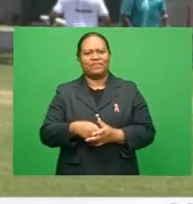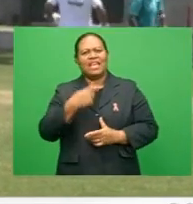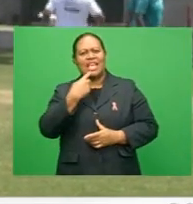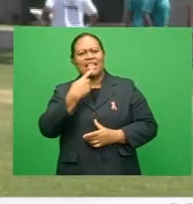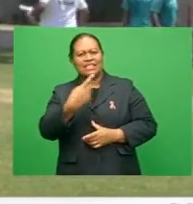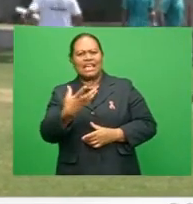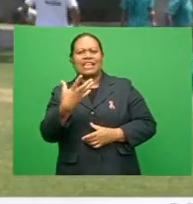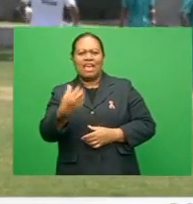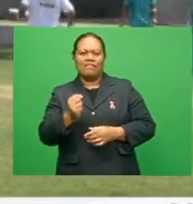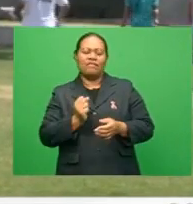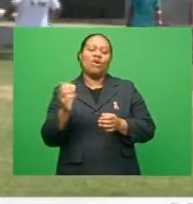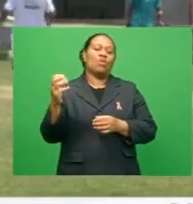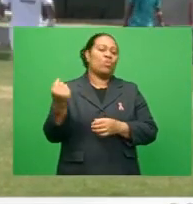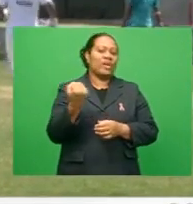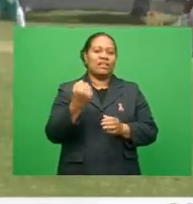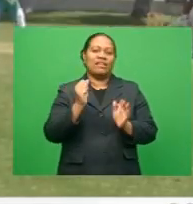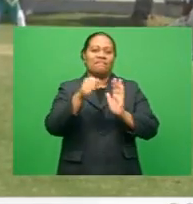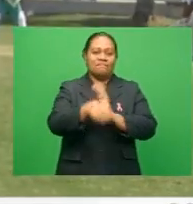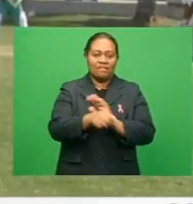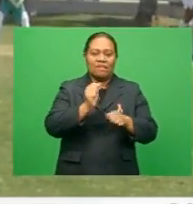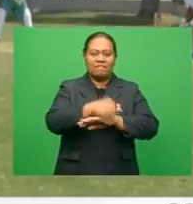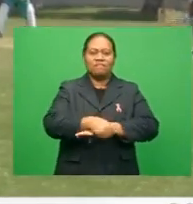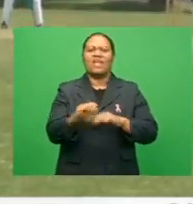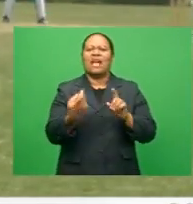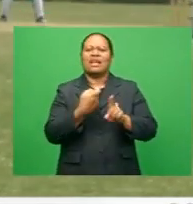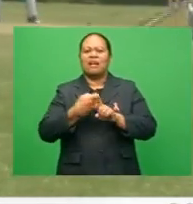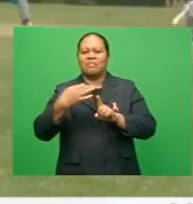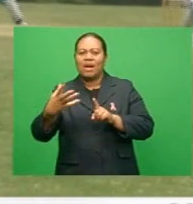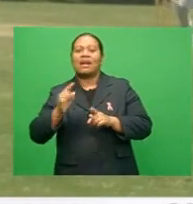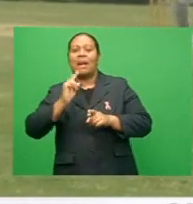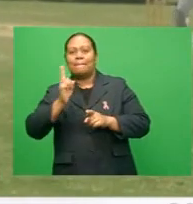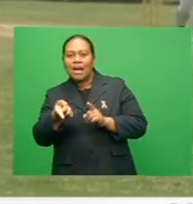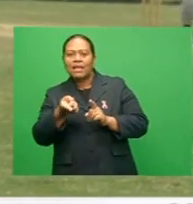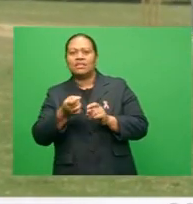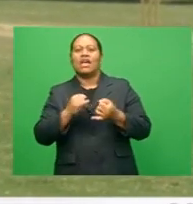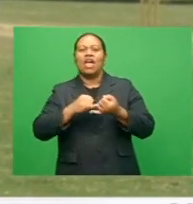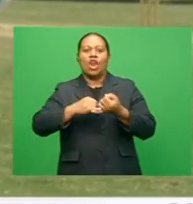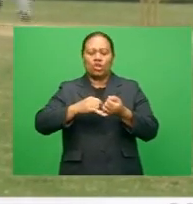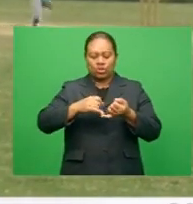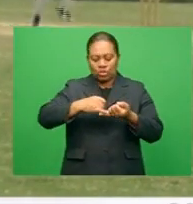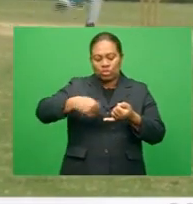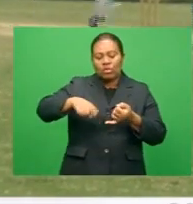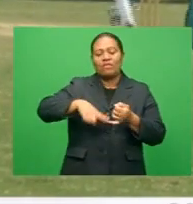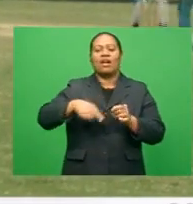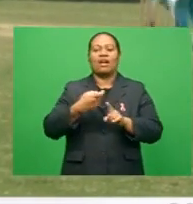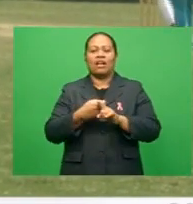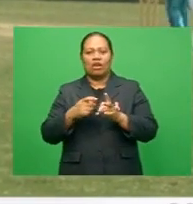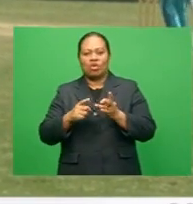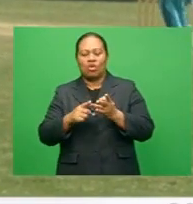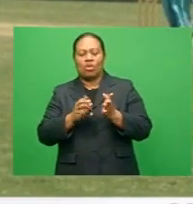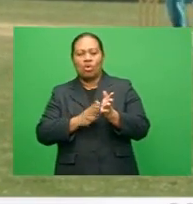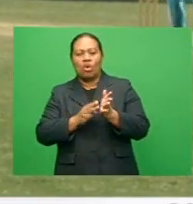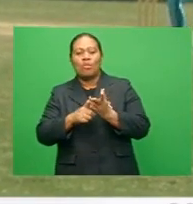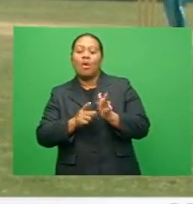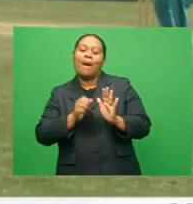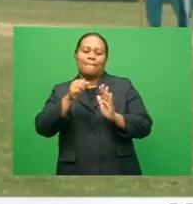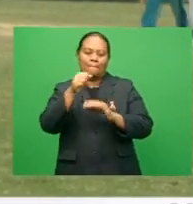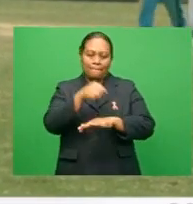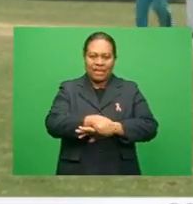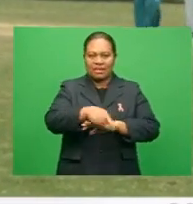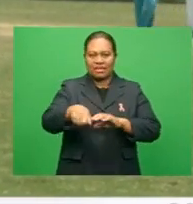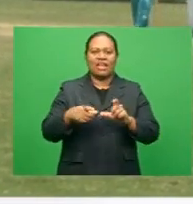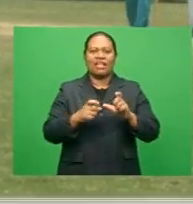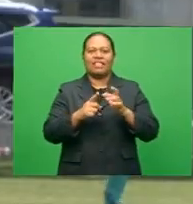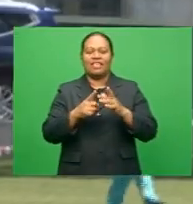secure one win over Canberra during the pool stages, but lost to Suva and Cornwall. Turanga adds it is not the end of the road for